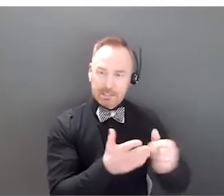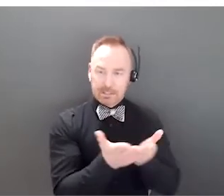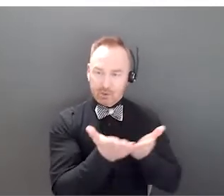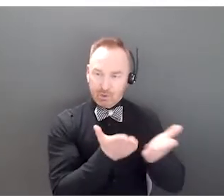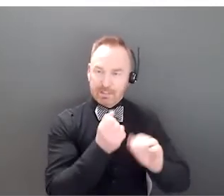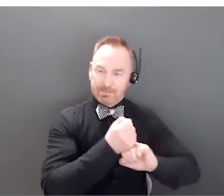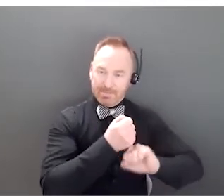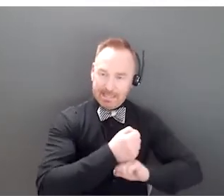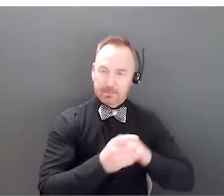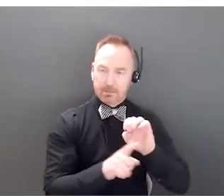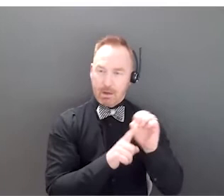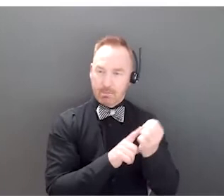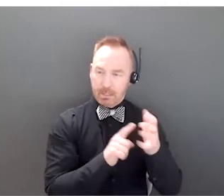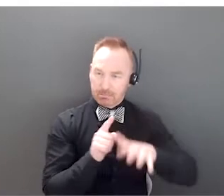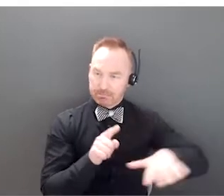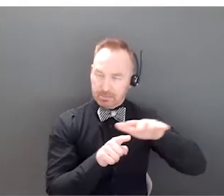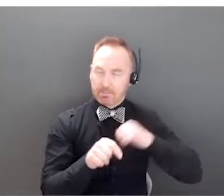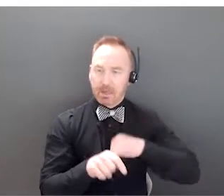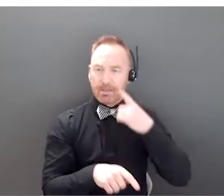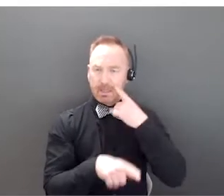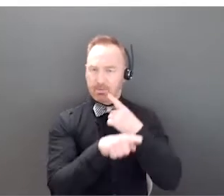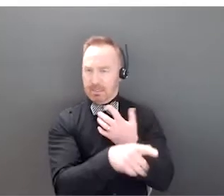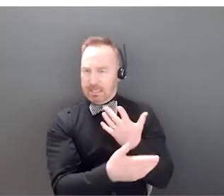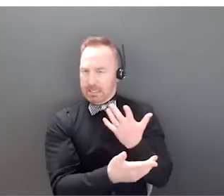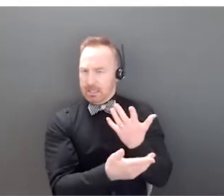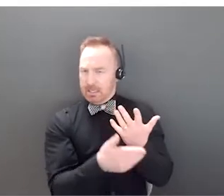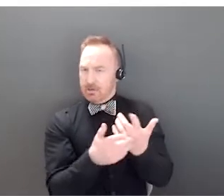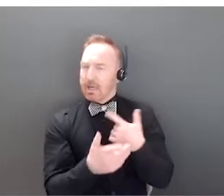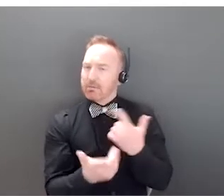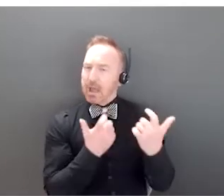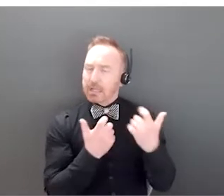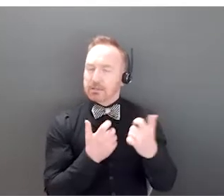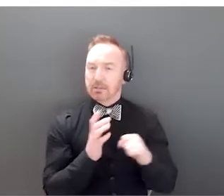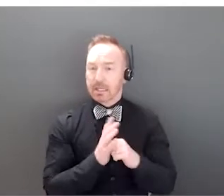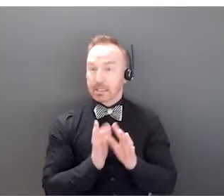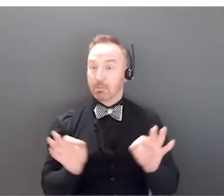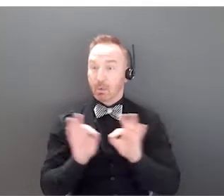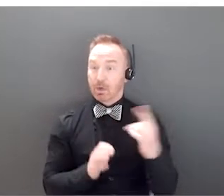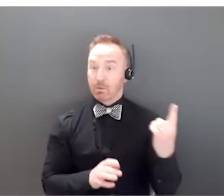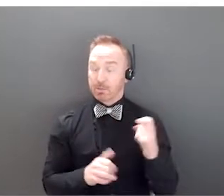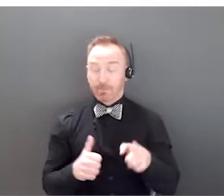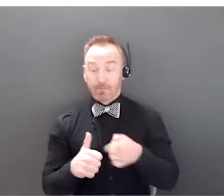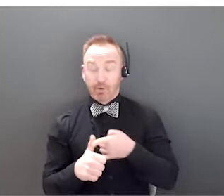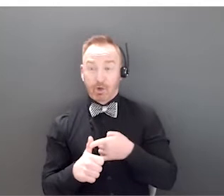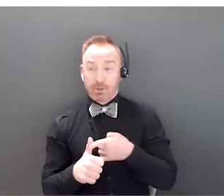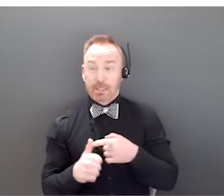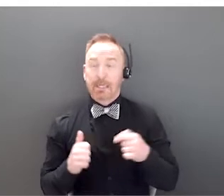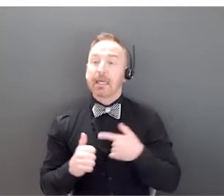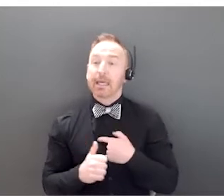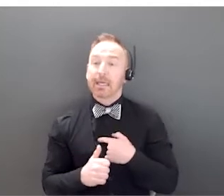powerful findings, we can ask ourselves several key questions. The first is, what new jobs will be created in the next 2